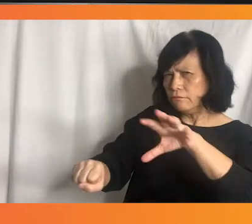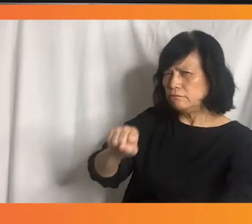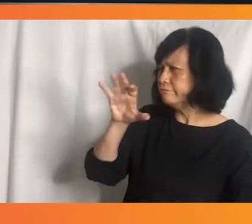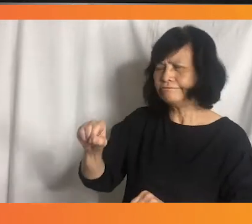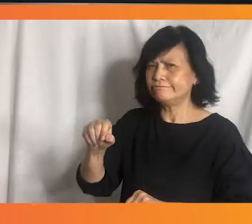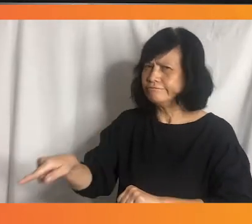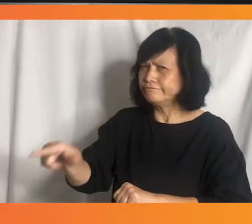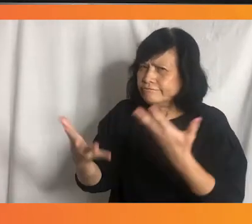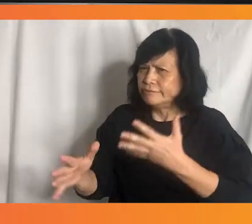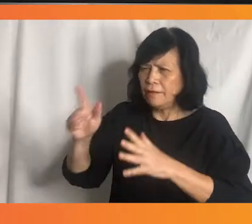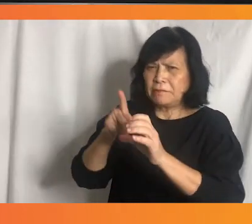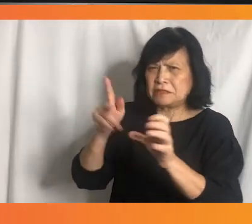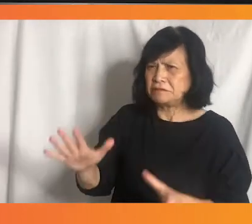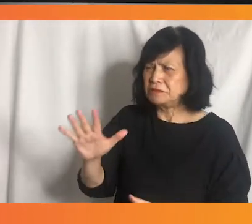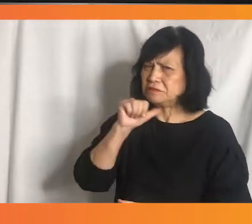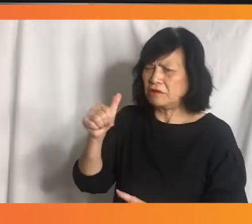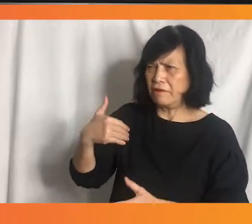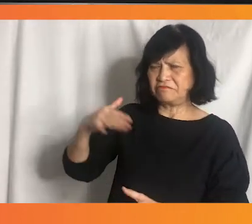these concepts from the participants.